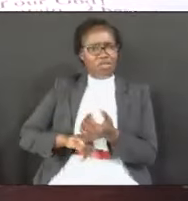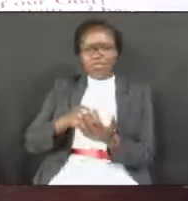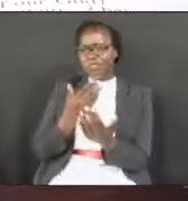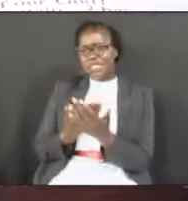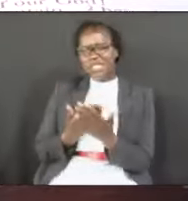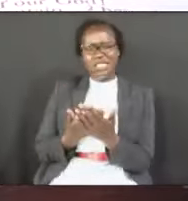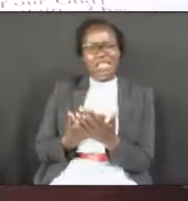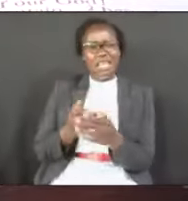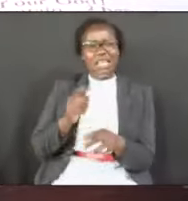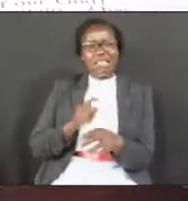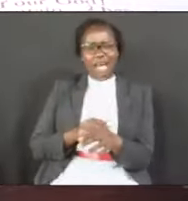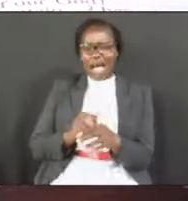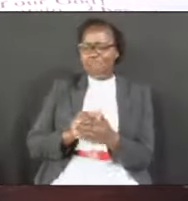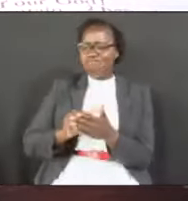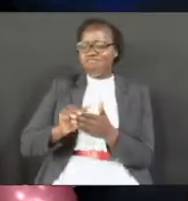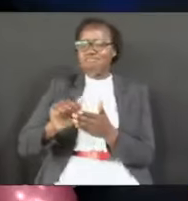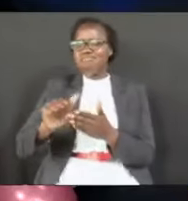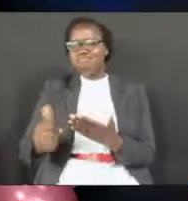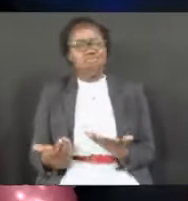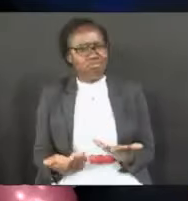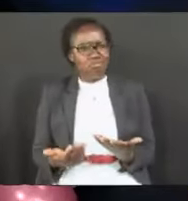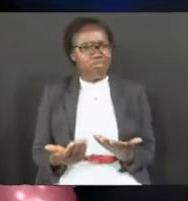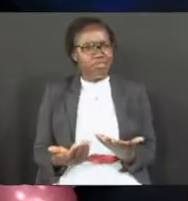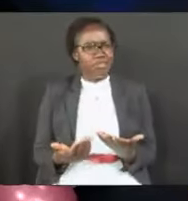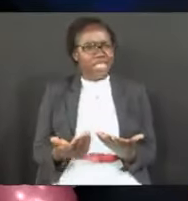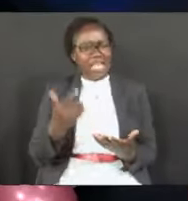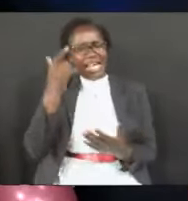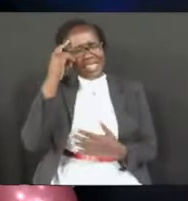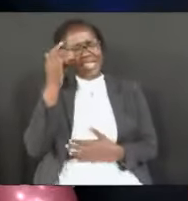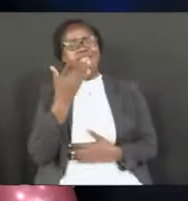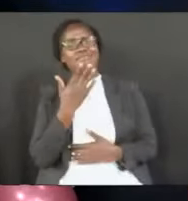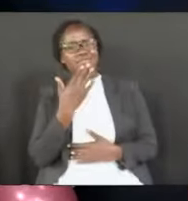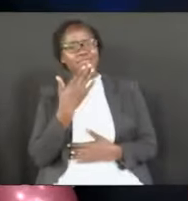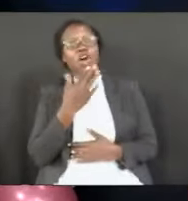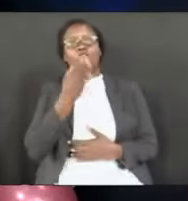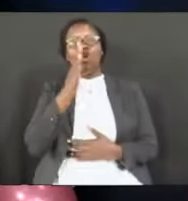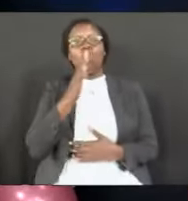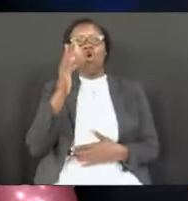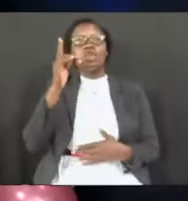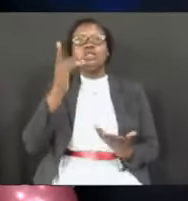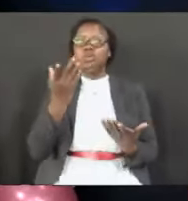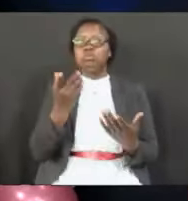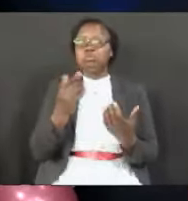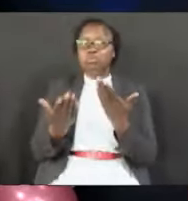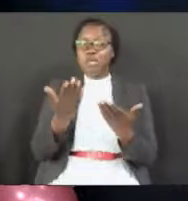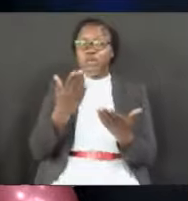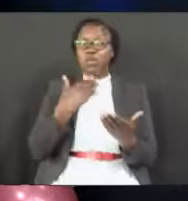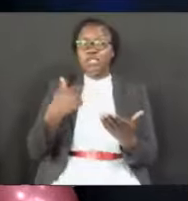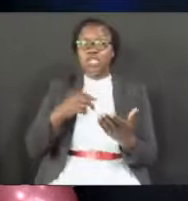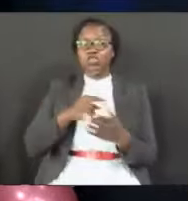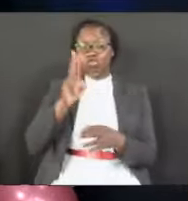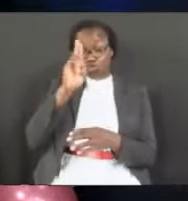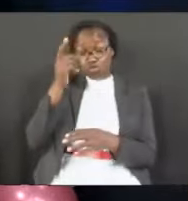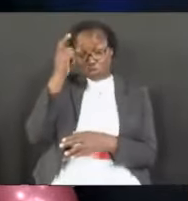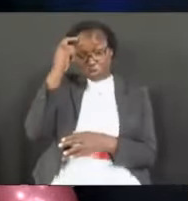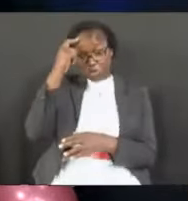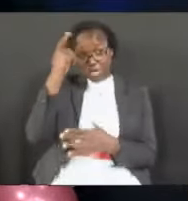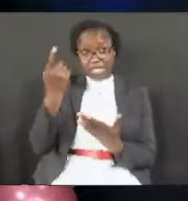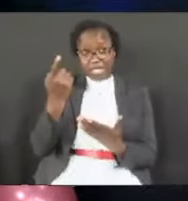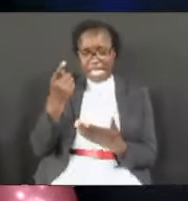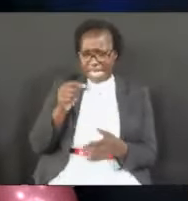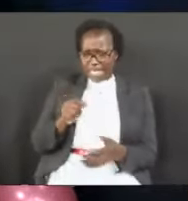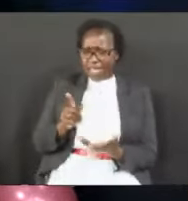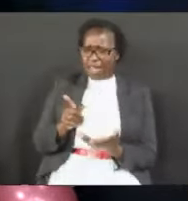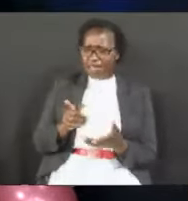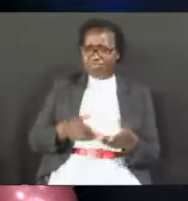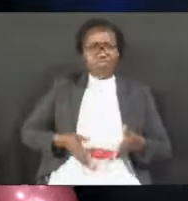times God speaks in parables. You know, my husband, at times God wants us to use our common sense. He said that we're going to have a seed that